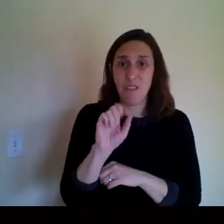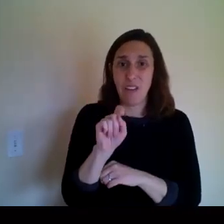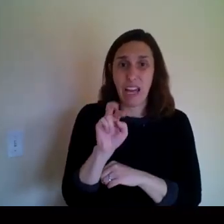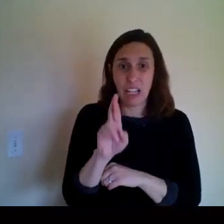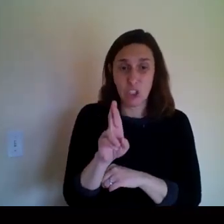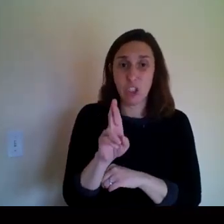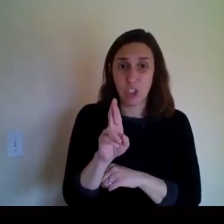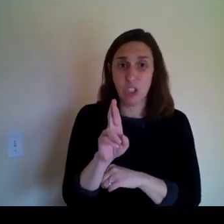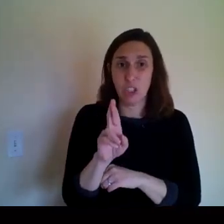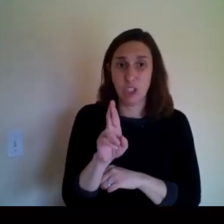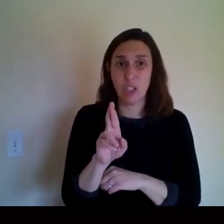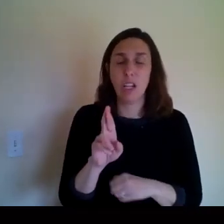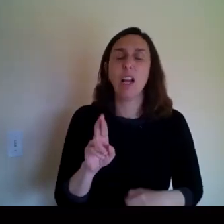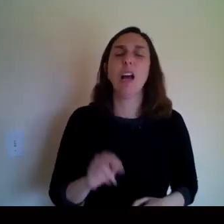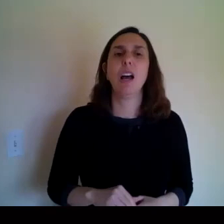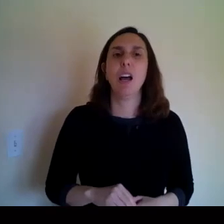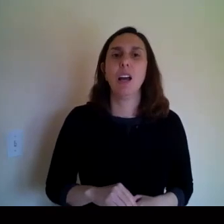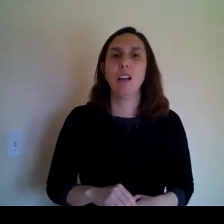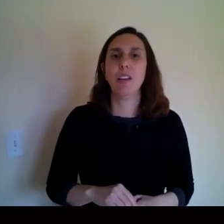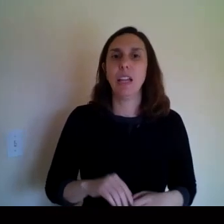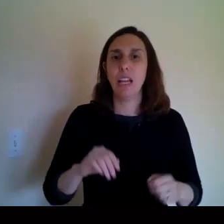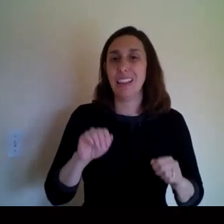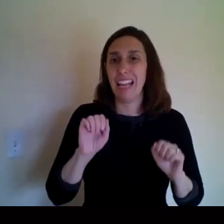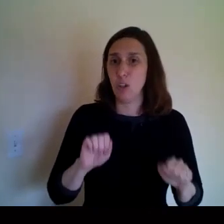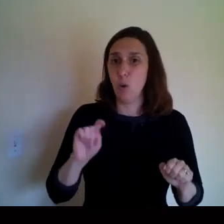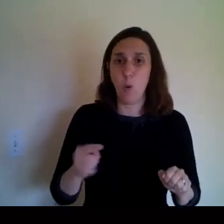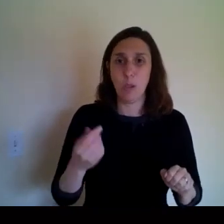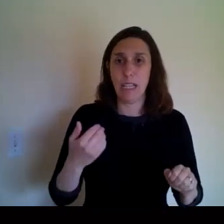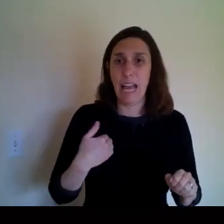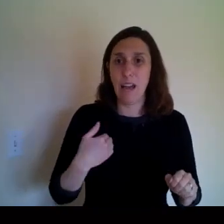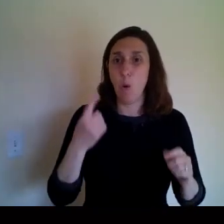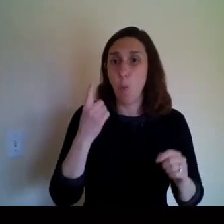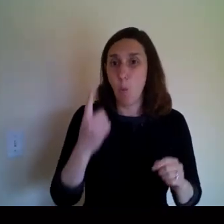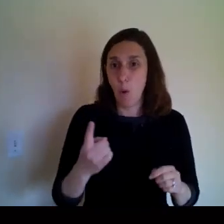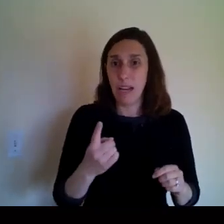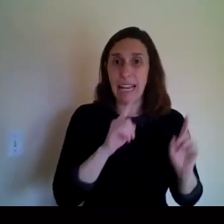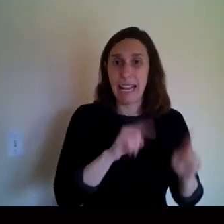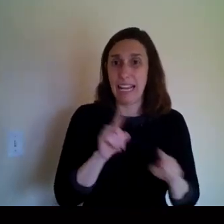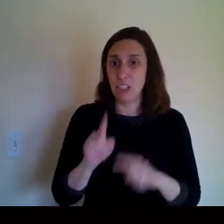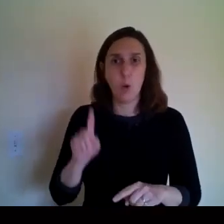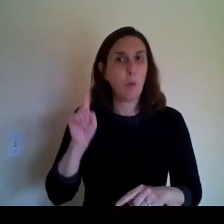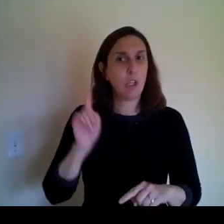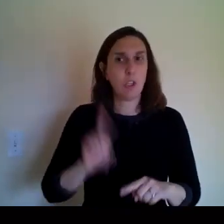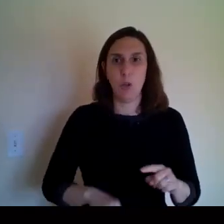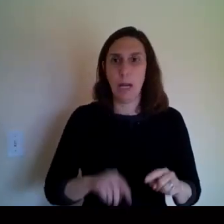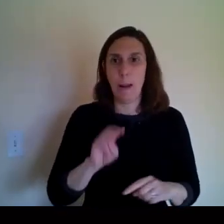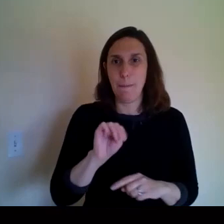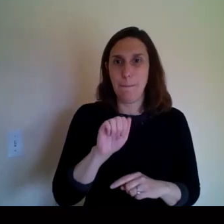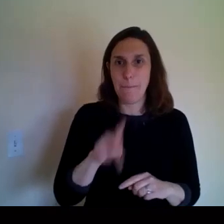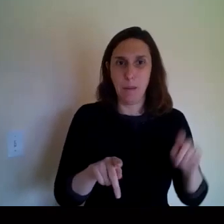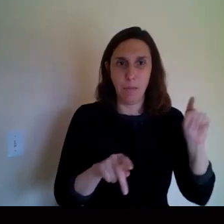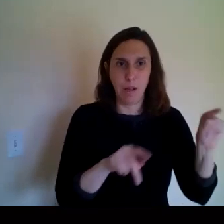have one answer. Right? This couldn't map to 2 elements. Otherwise, you'd have to make